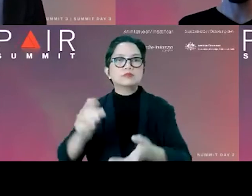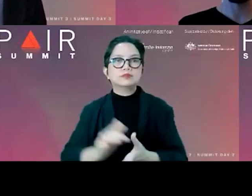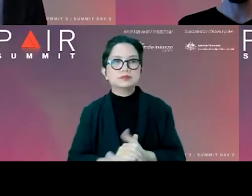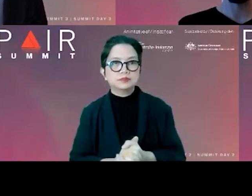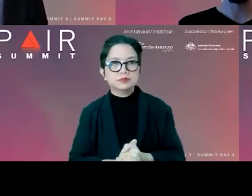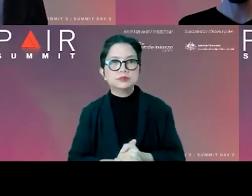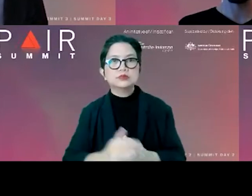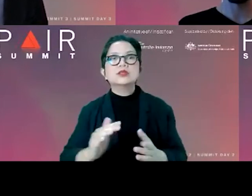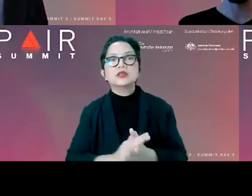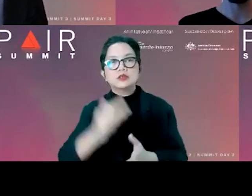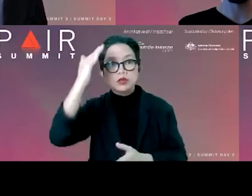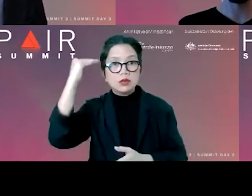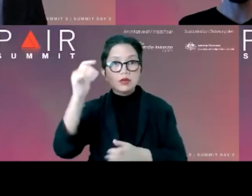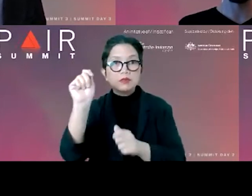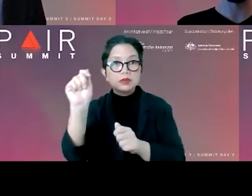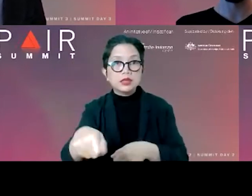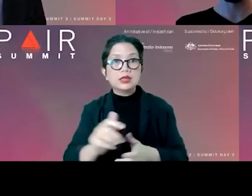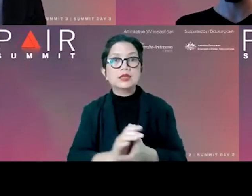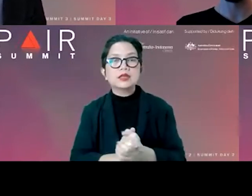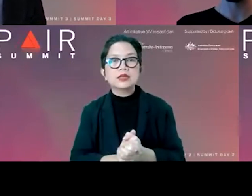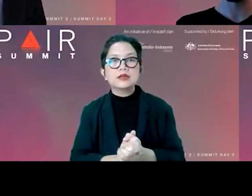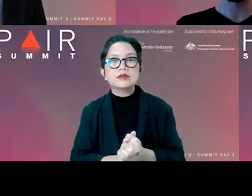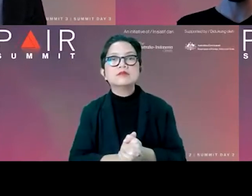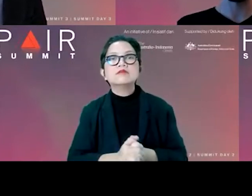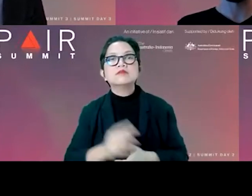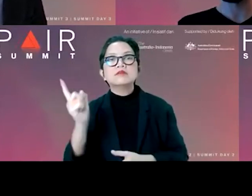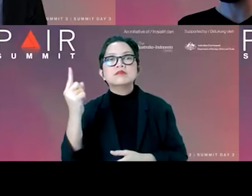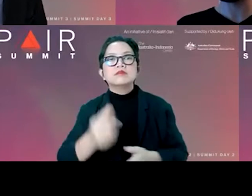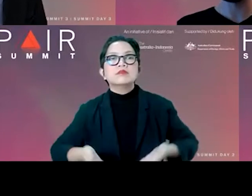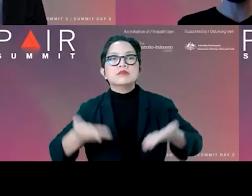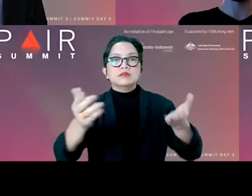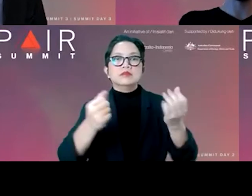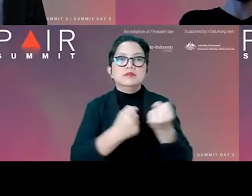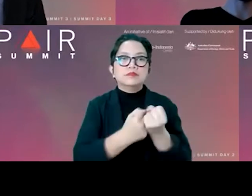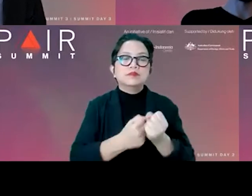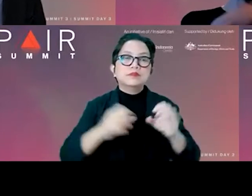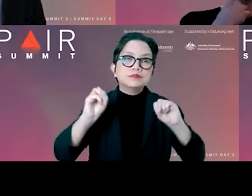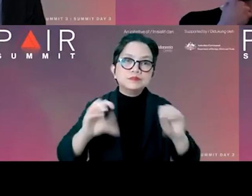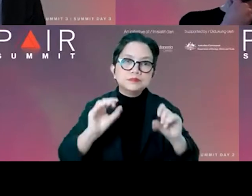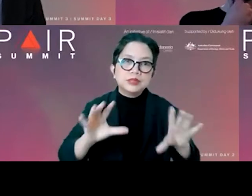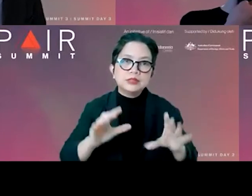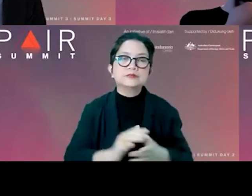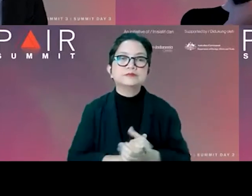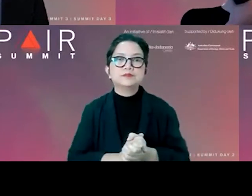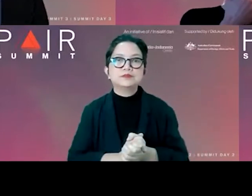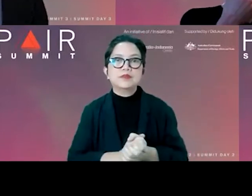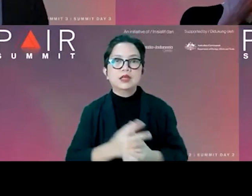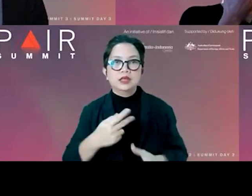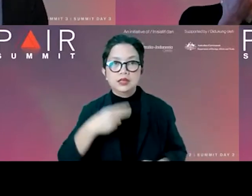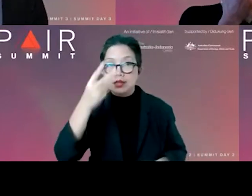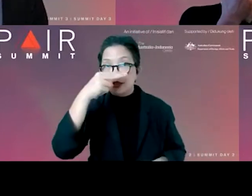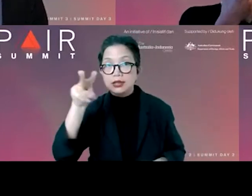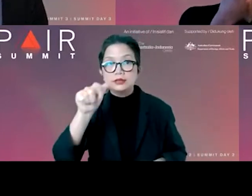importantly provided a lot of social support. And I think what we've seen even around the globe is the